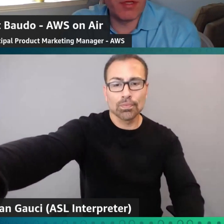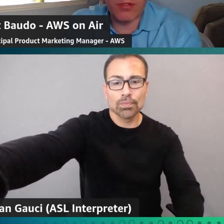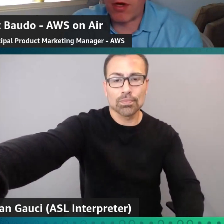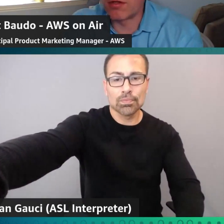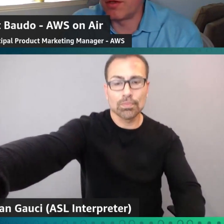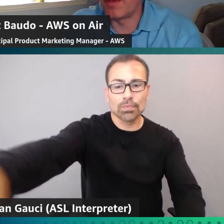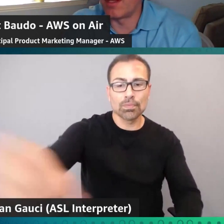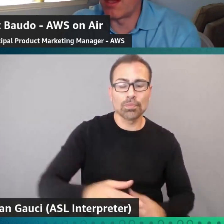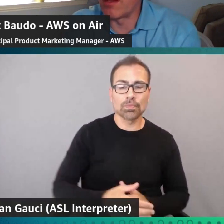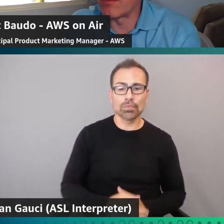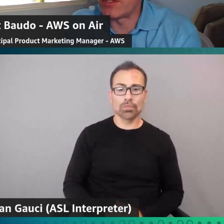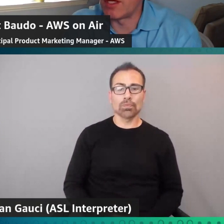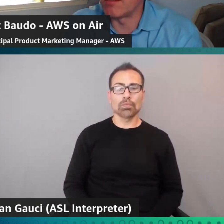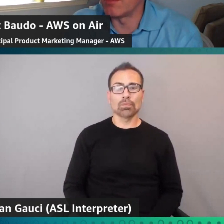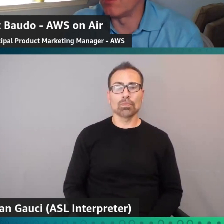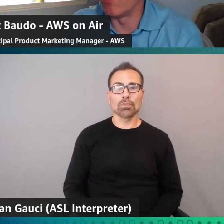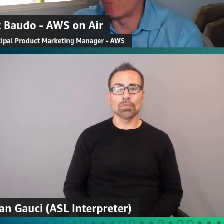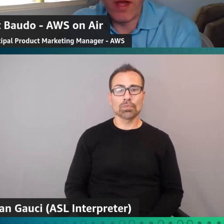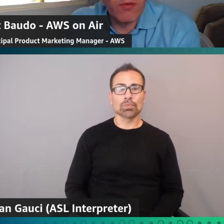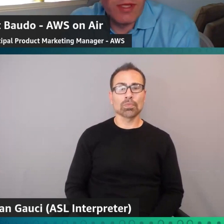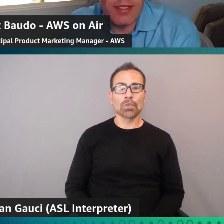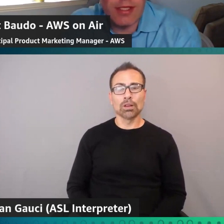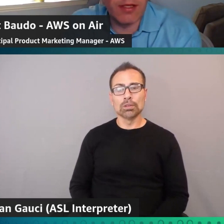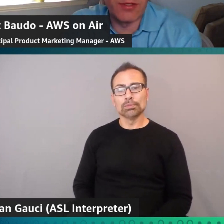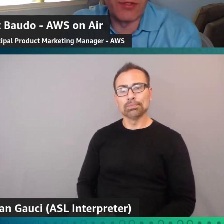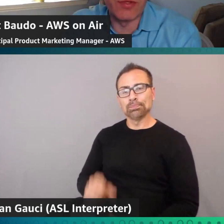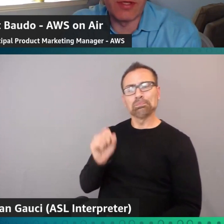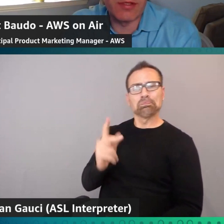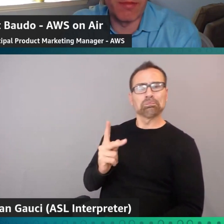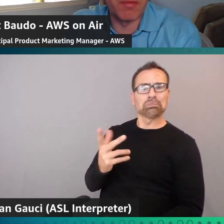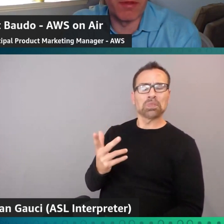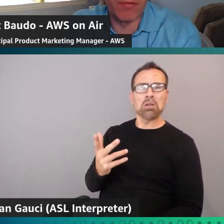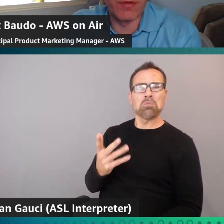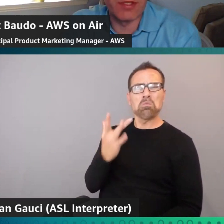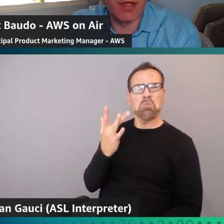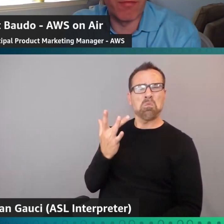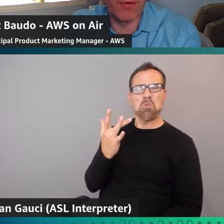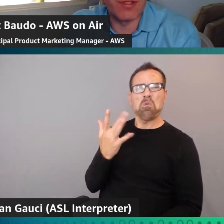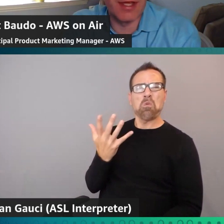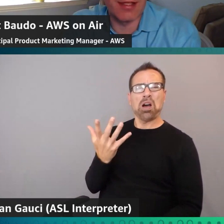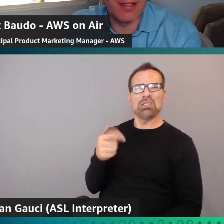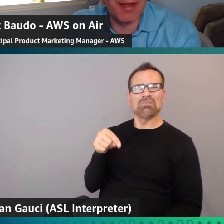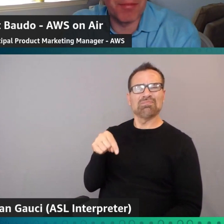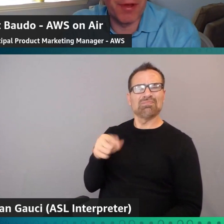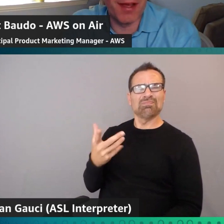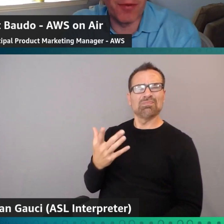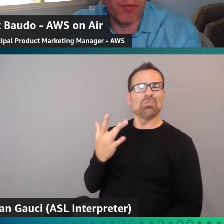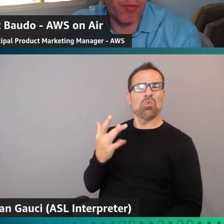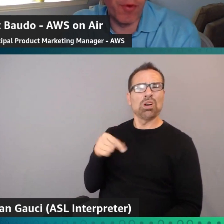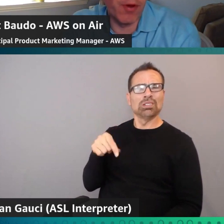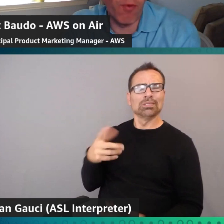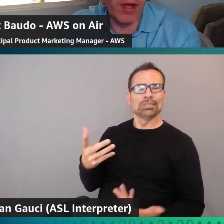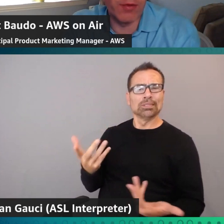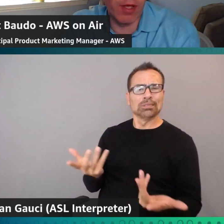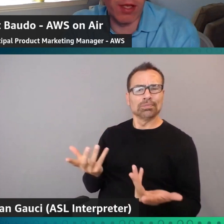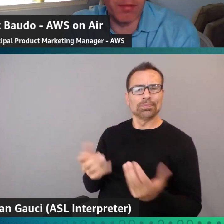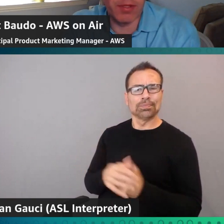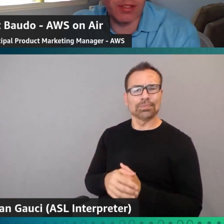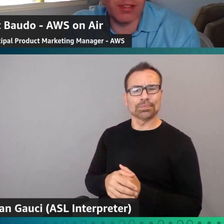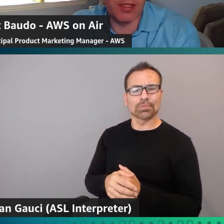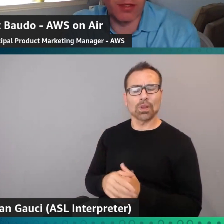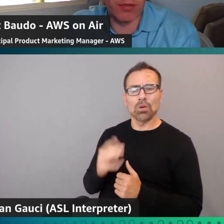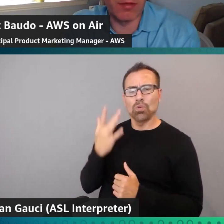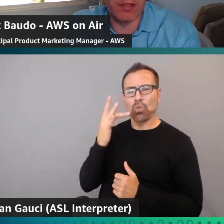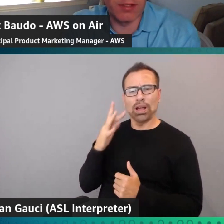maybe we could talk a little bit. I understand, why did we decide to do this? Maybe the first next step. Why did